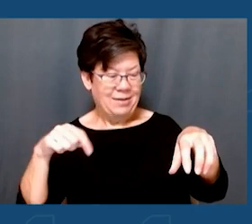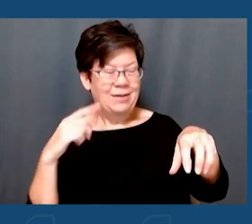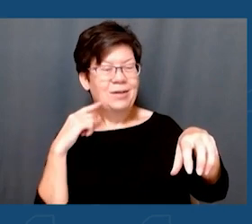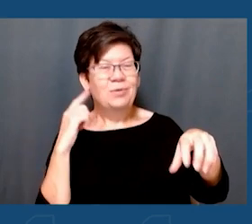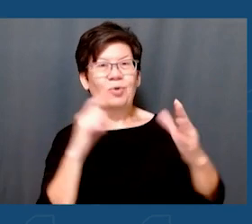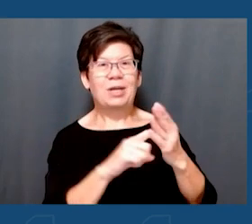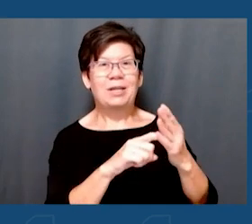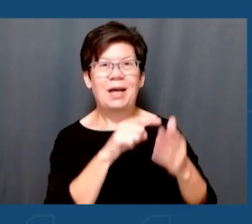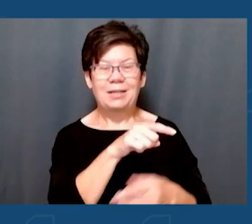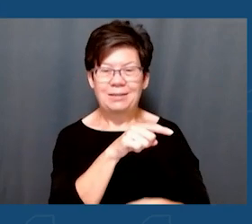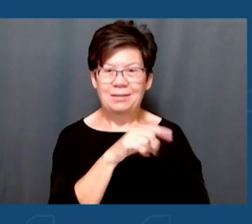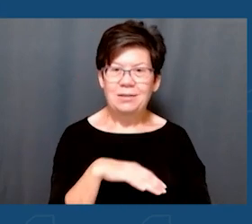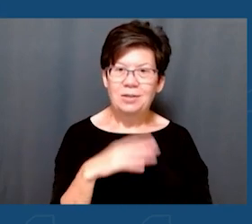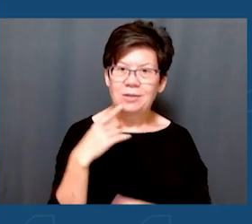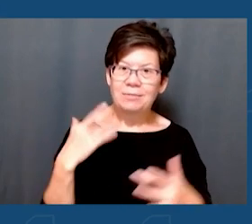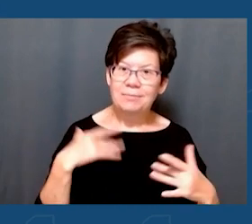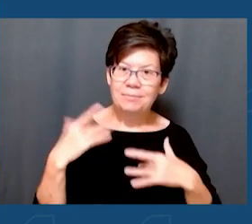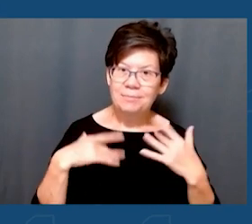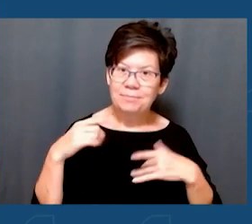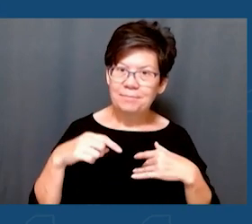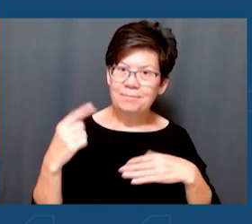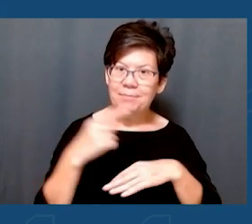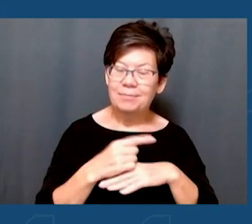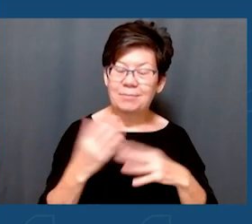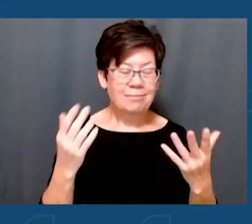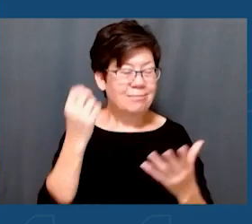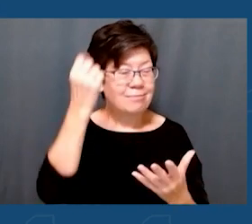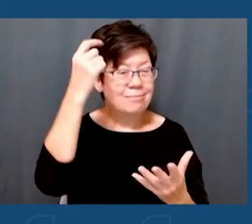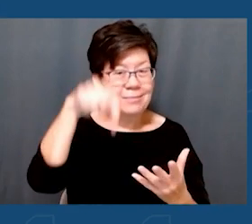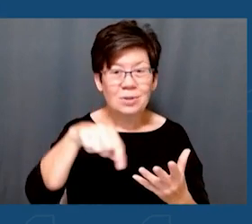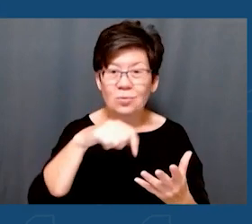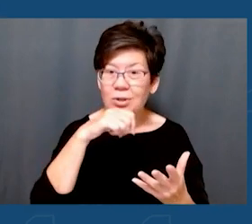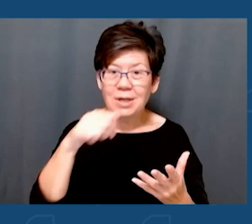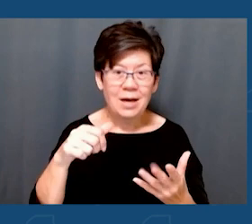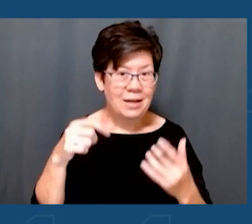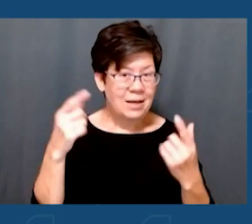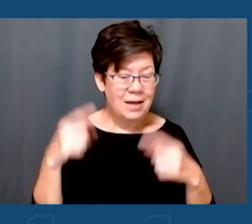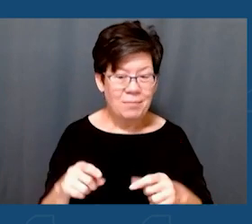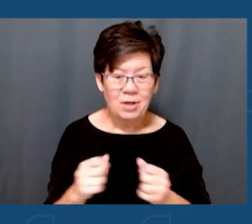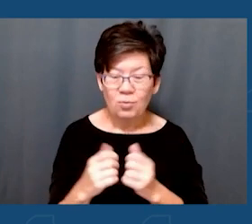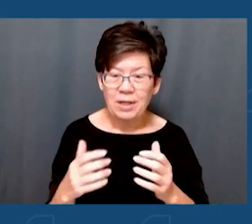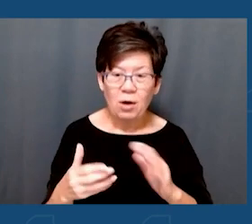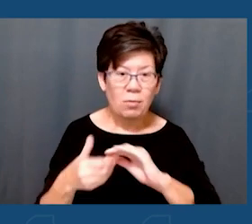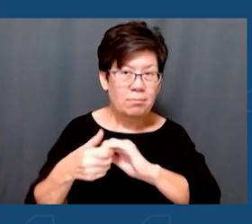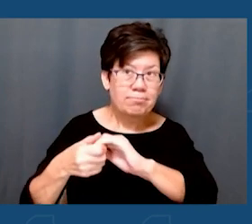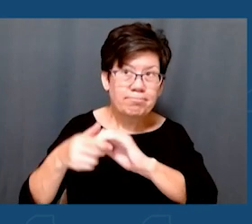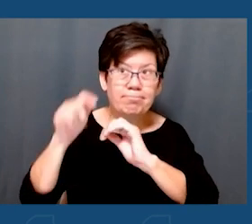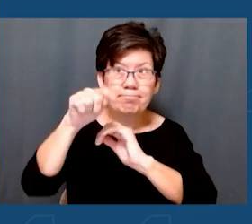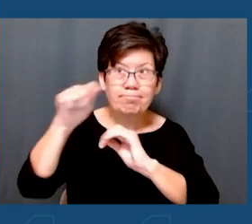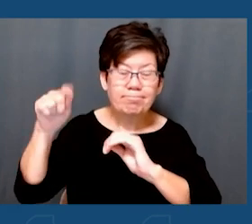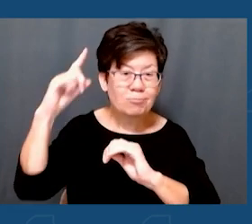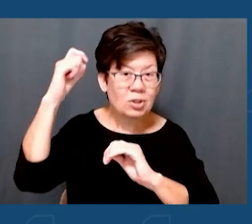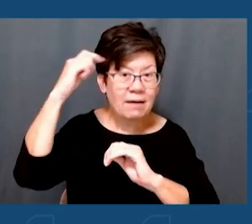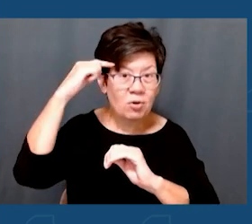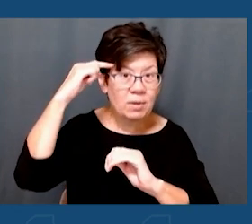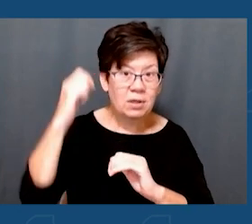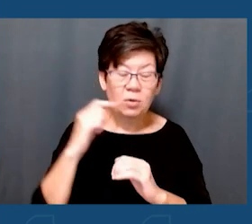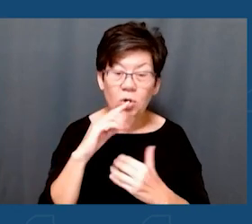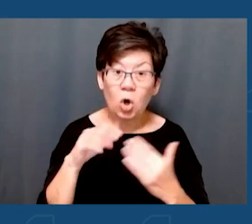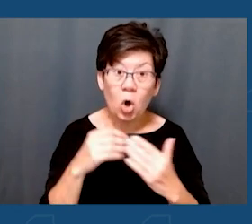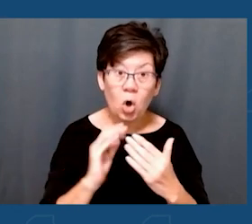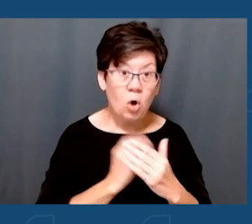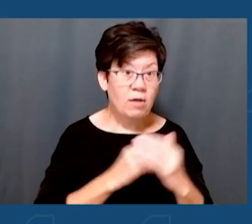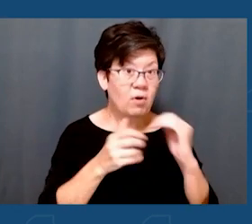be here on this day, but this would not happen without partners in government, and really all of our partners in